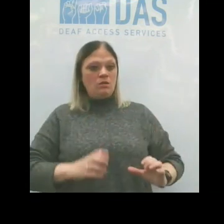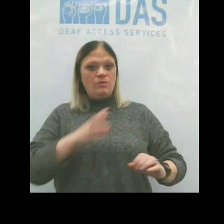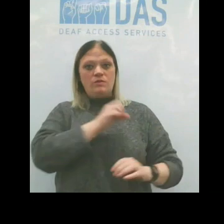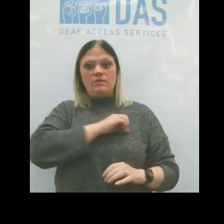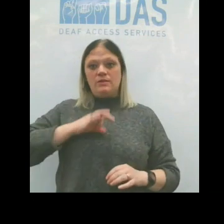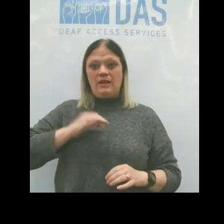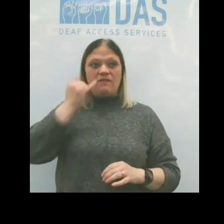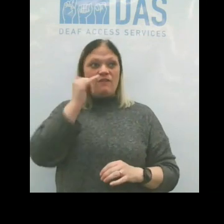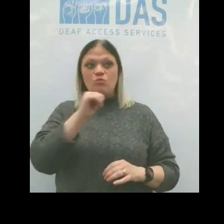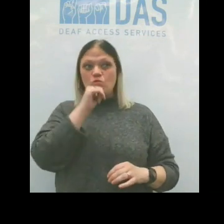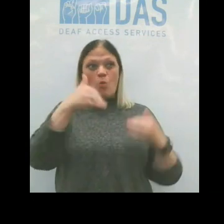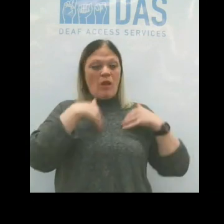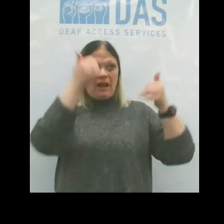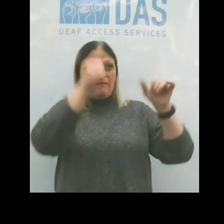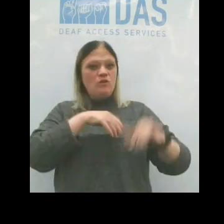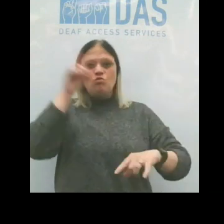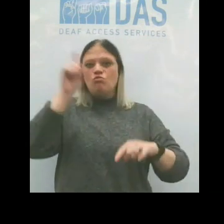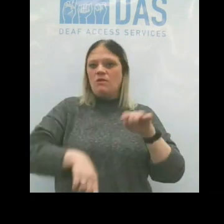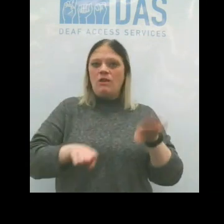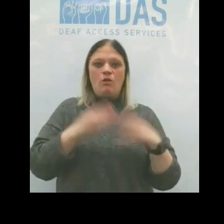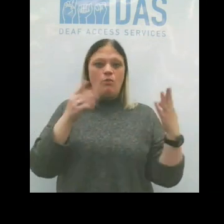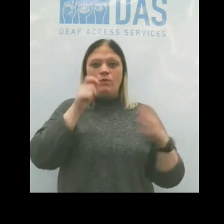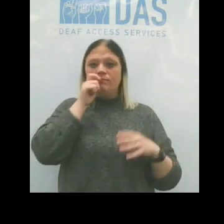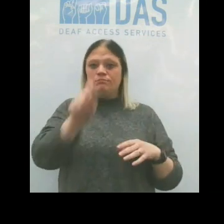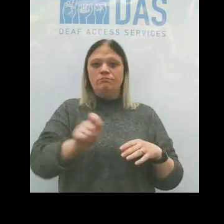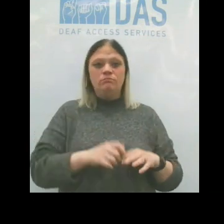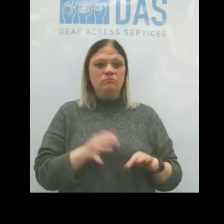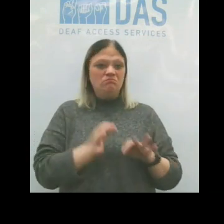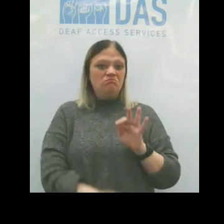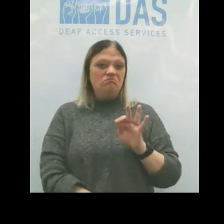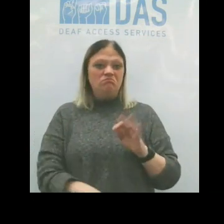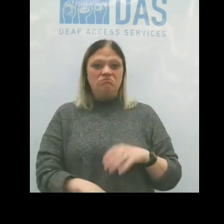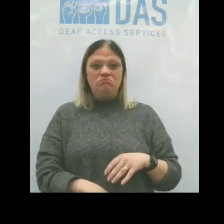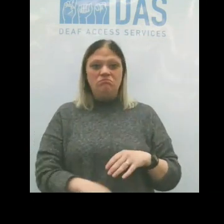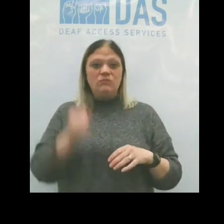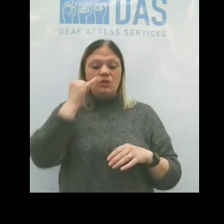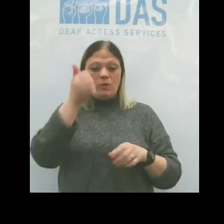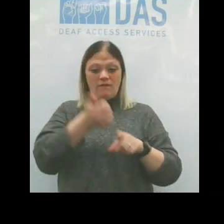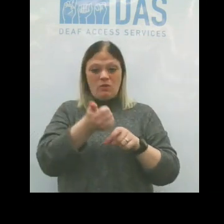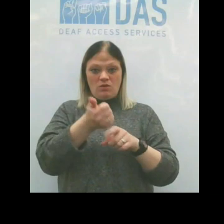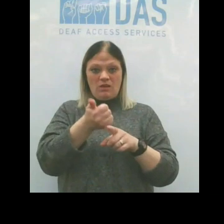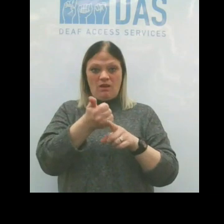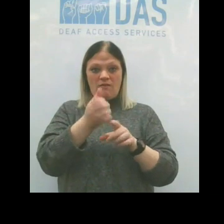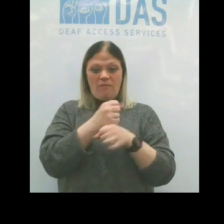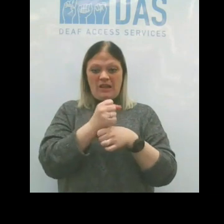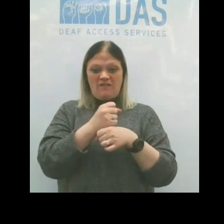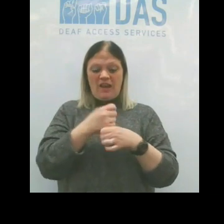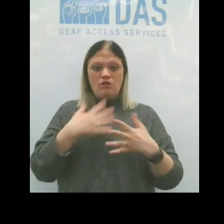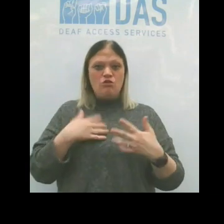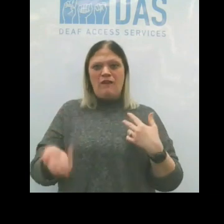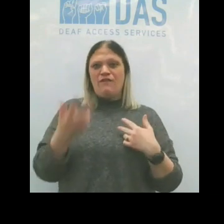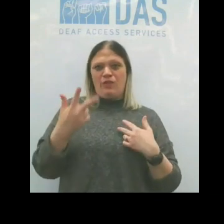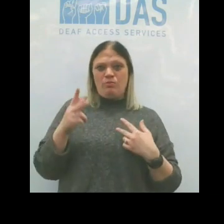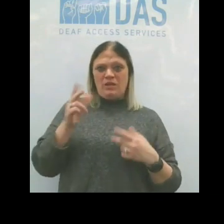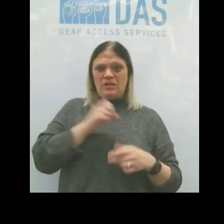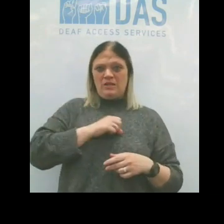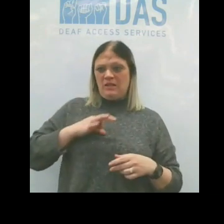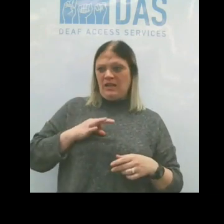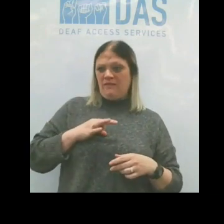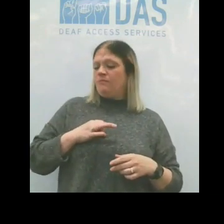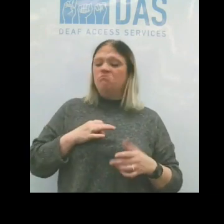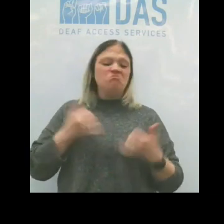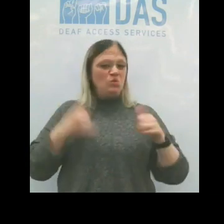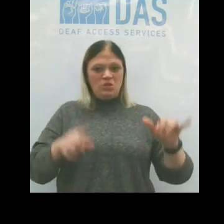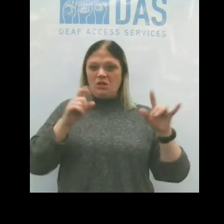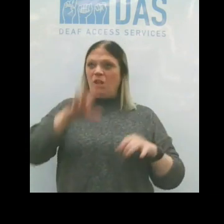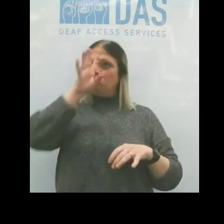you cannot reopen. It's as simple as that. So if you're a manufacturer, even if you've got 3 employees, you got to come up with a